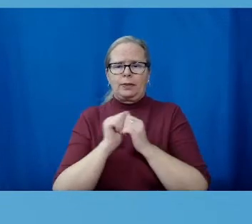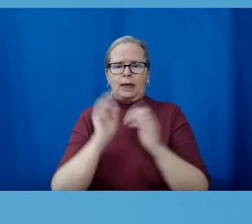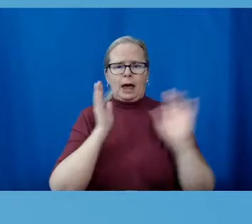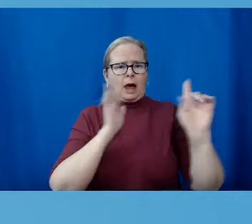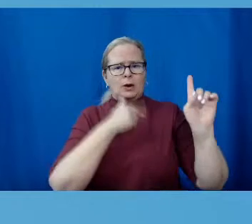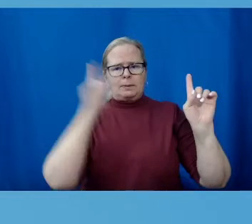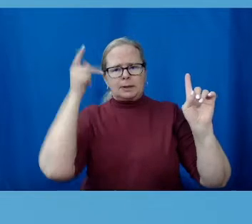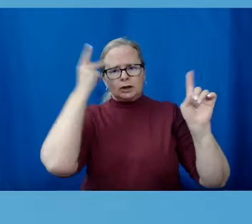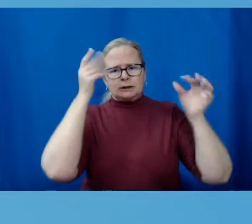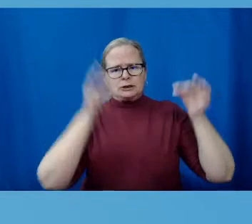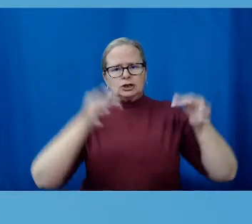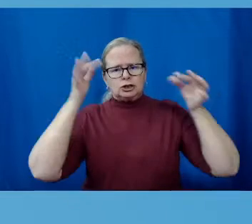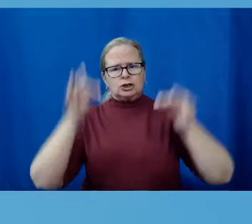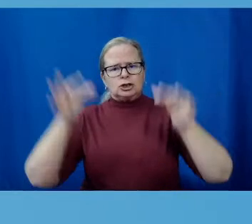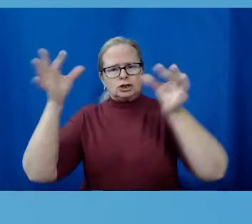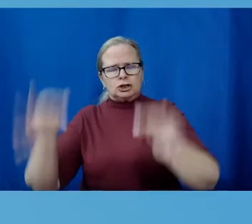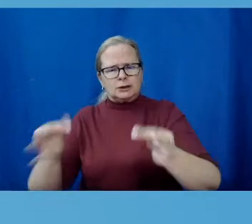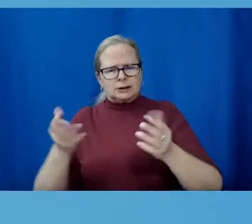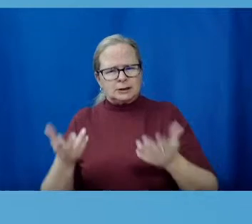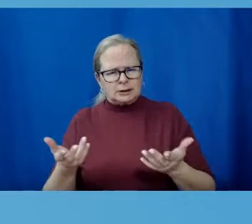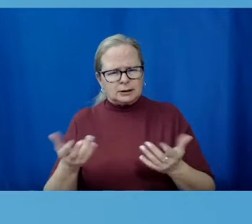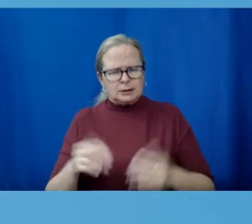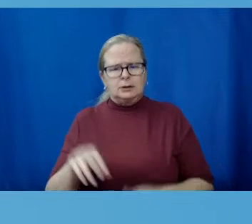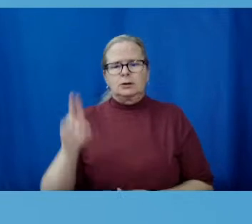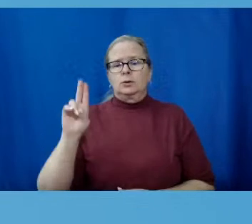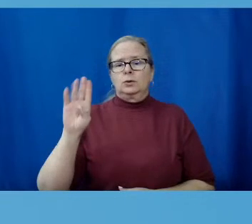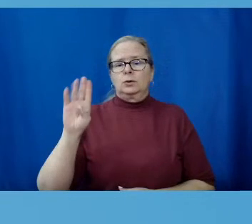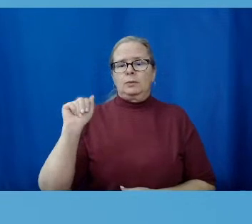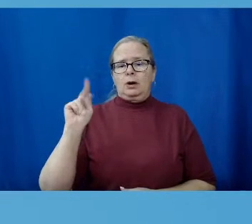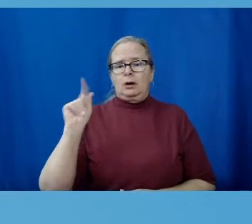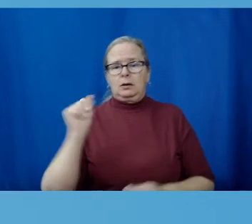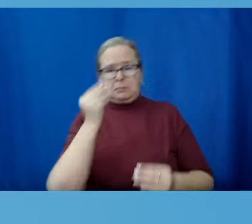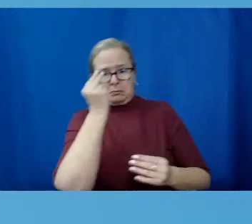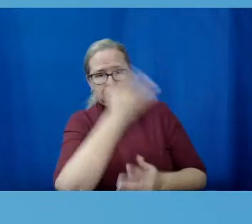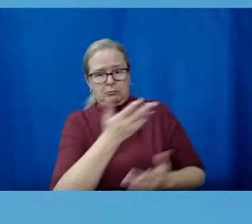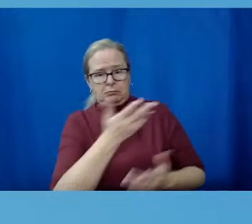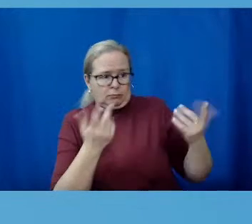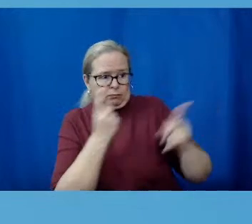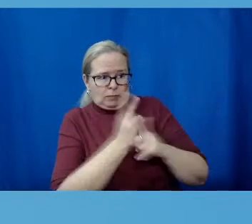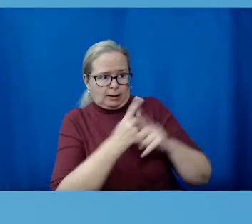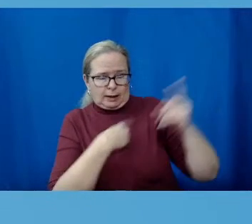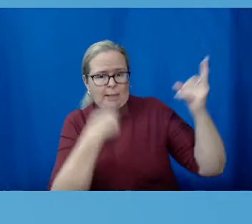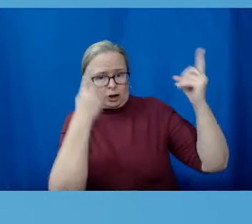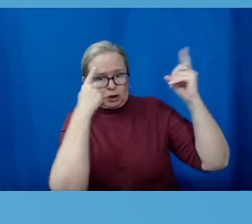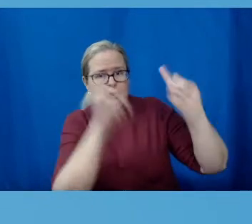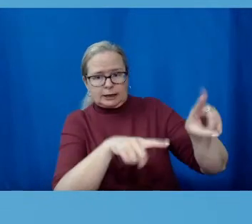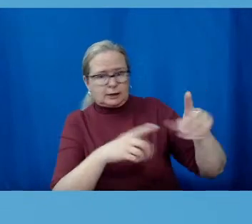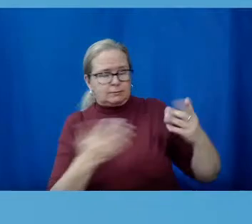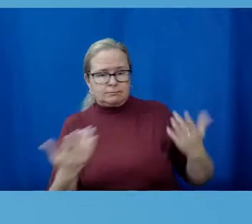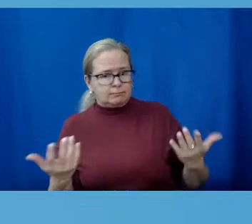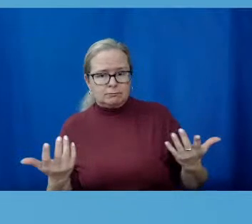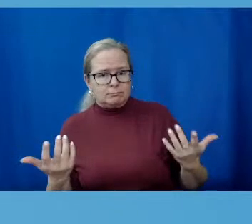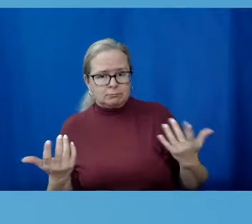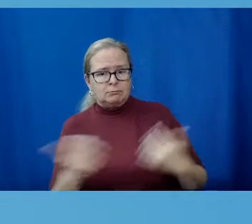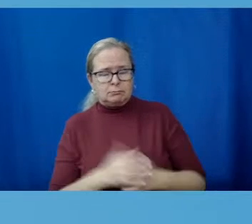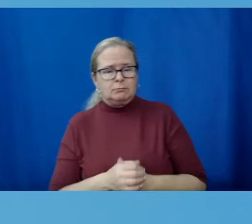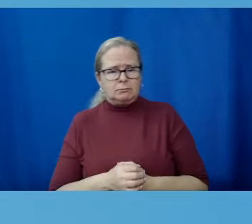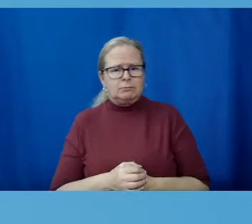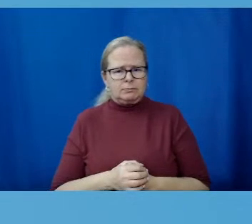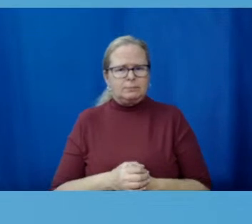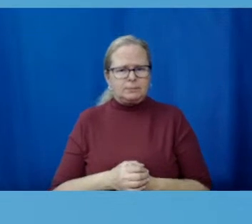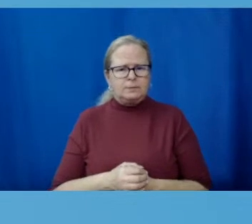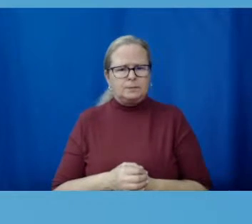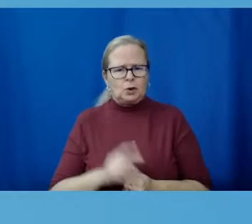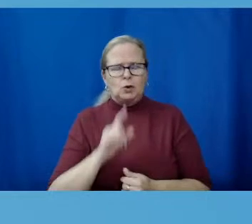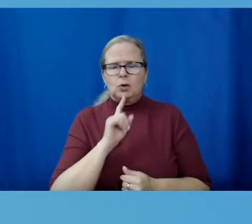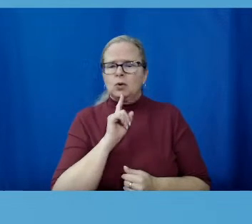I'll jump in very quickly. I would agree with that. I think the law needs to be cleared up because even though to